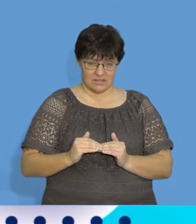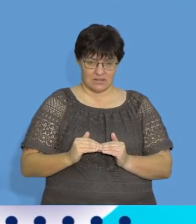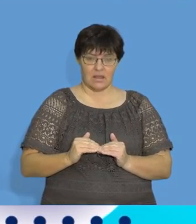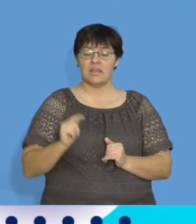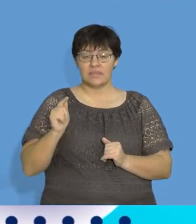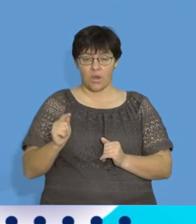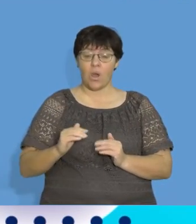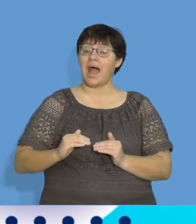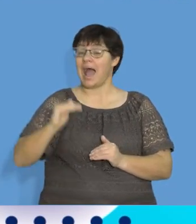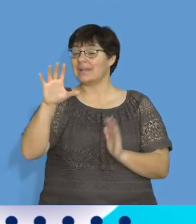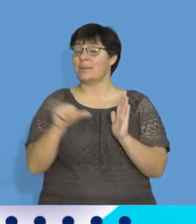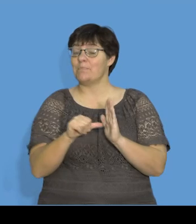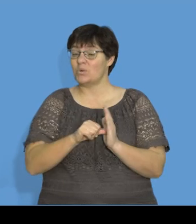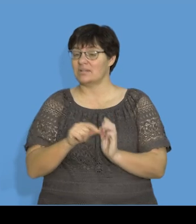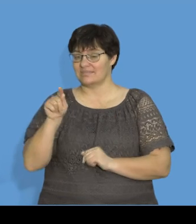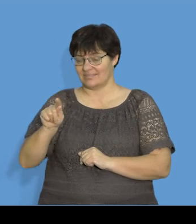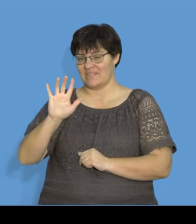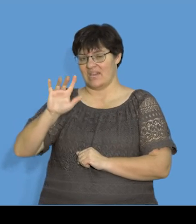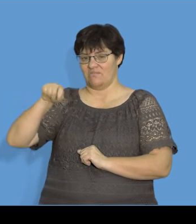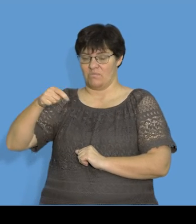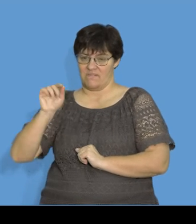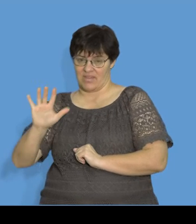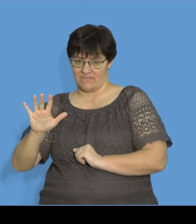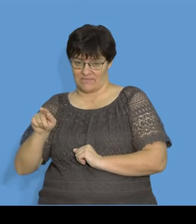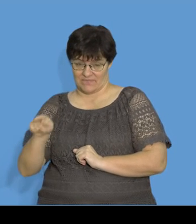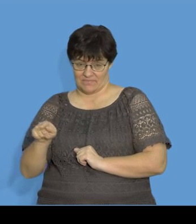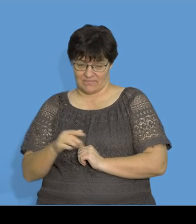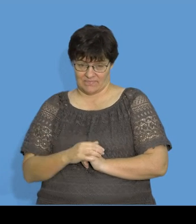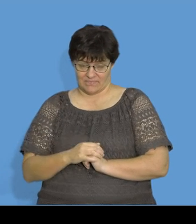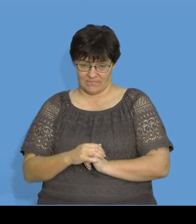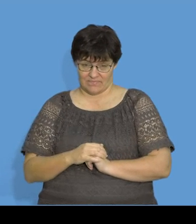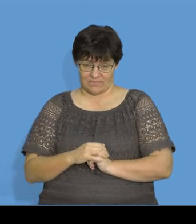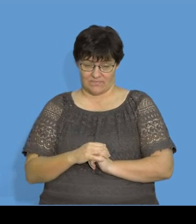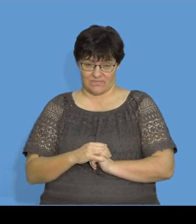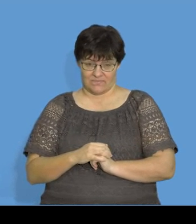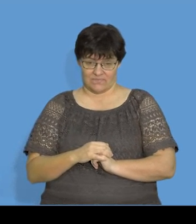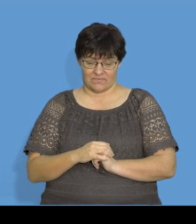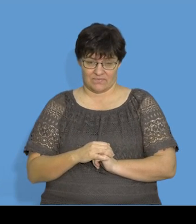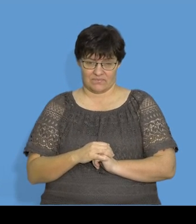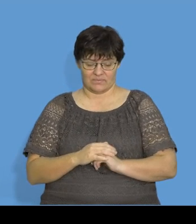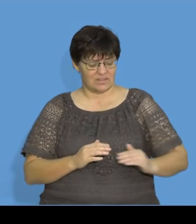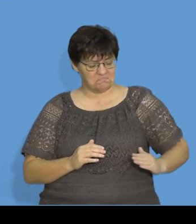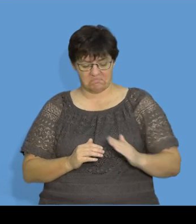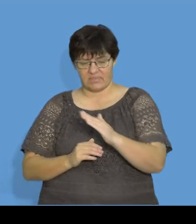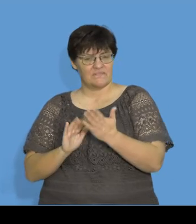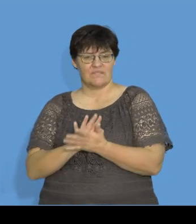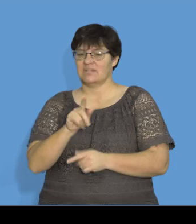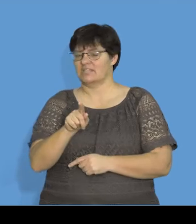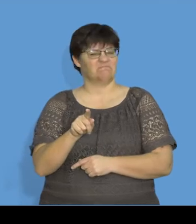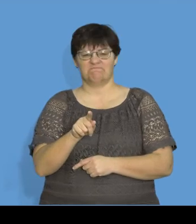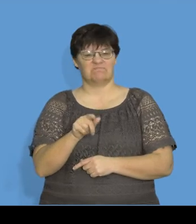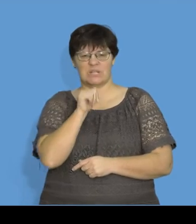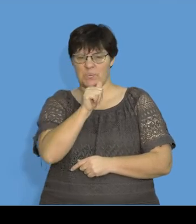so actually the height that's important is the 5.5. The